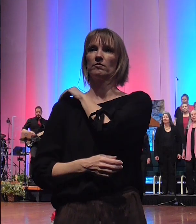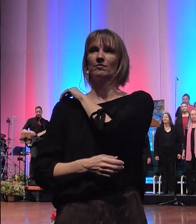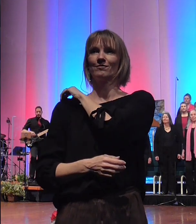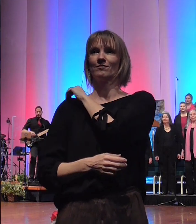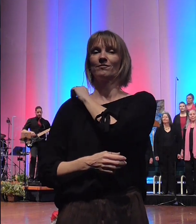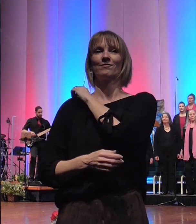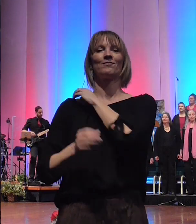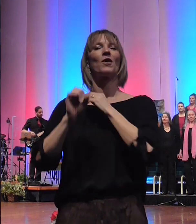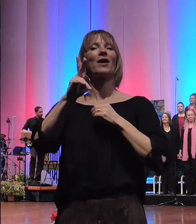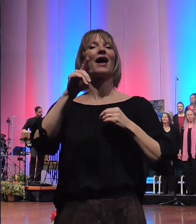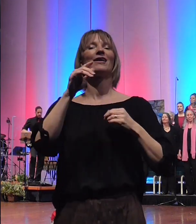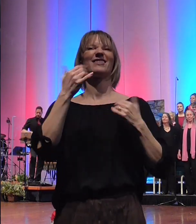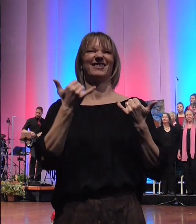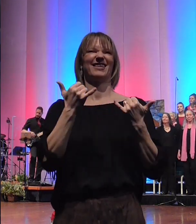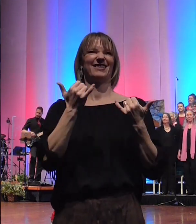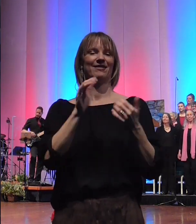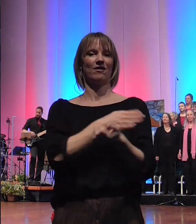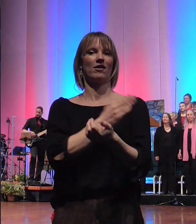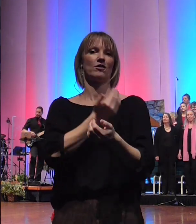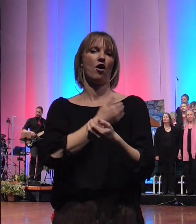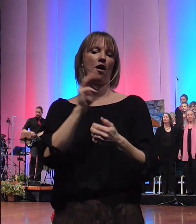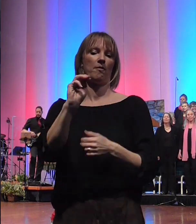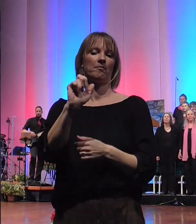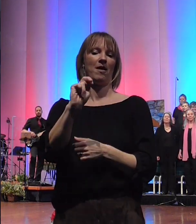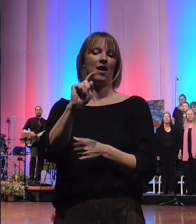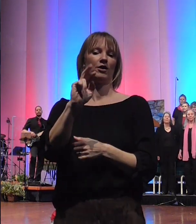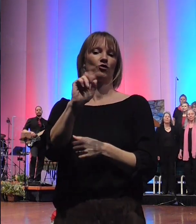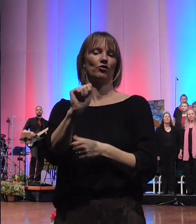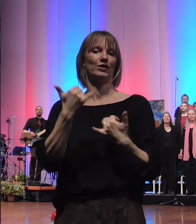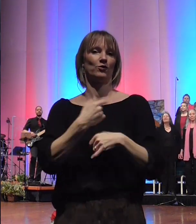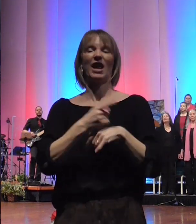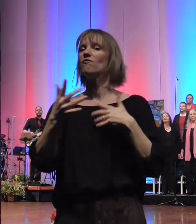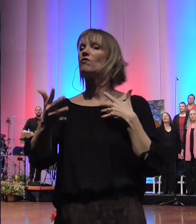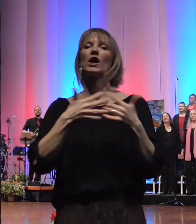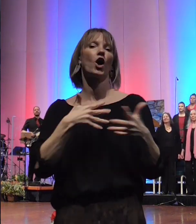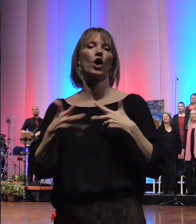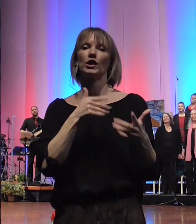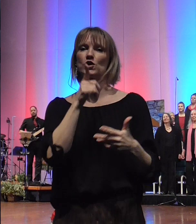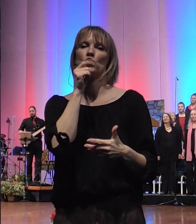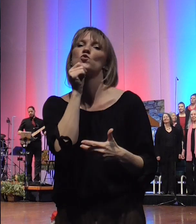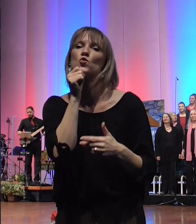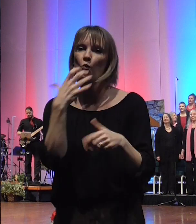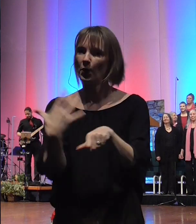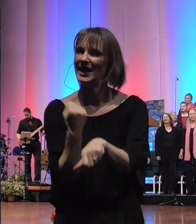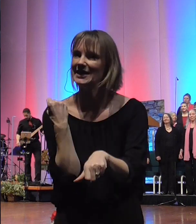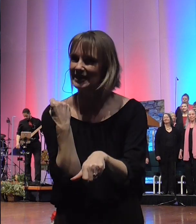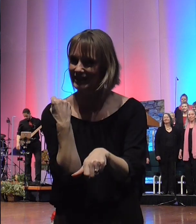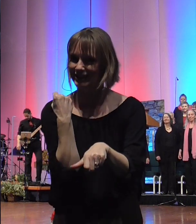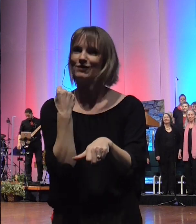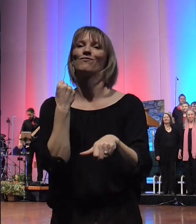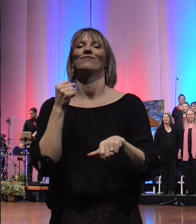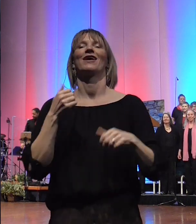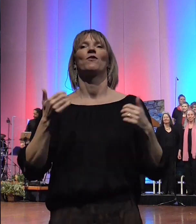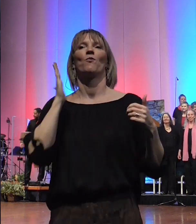Okay, let this be our mantra today. No matter who wins, we'll have joy in our day.